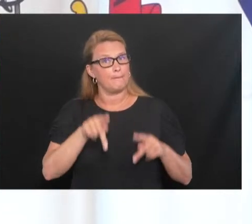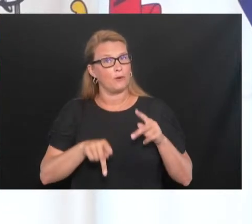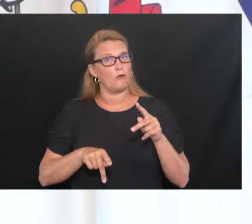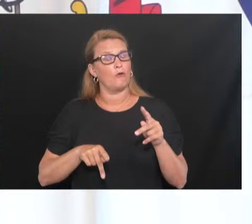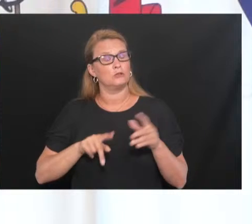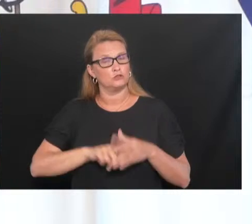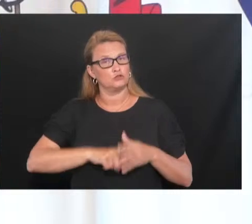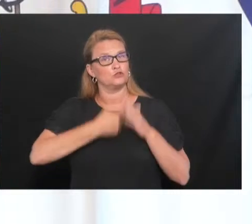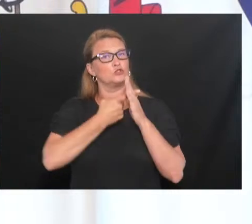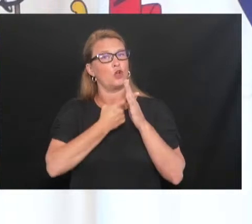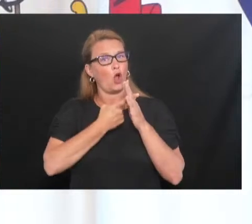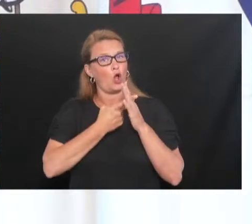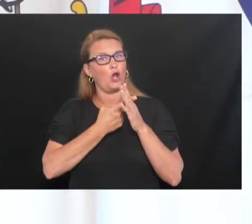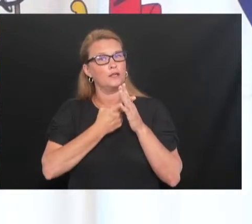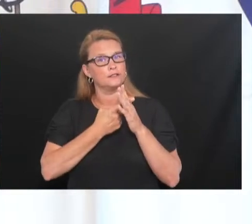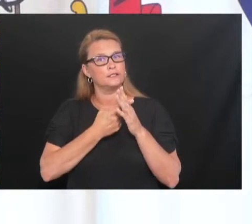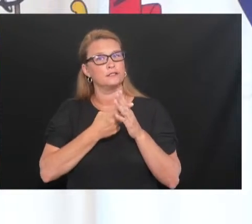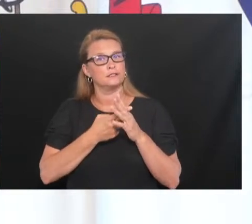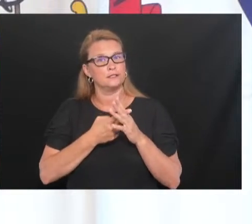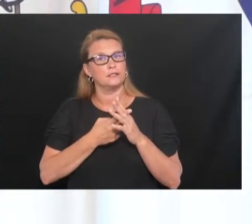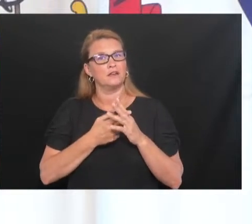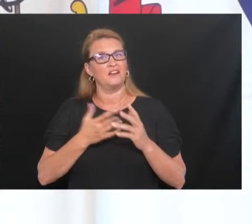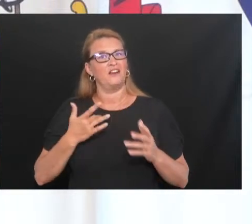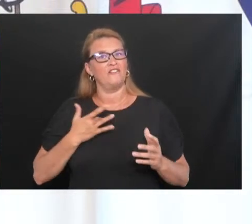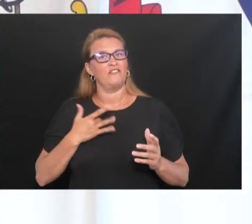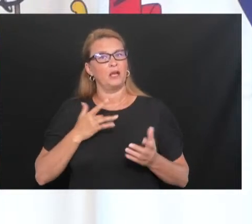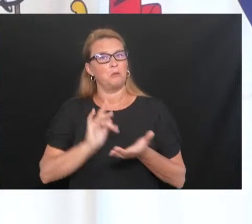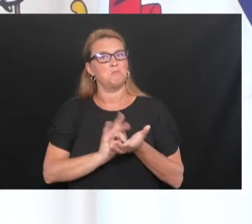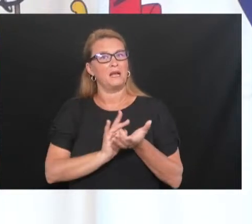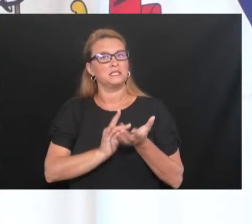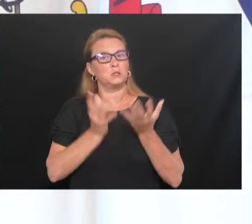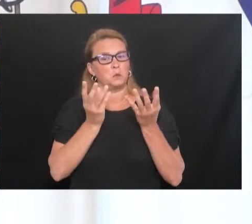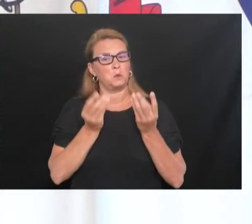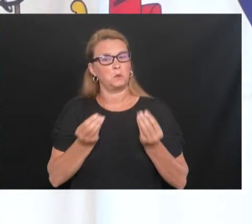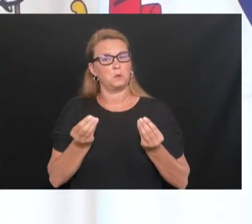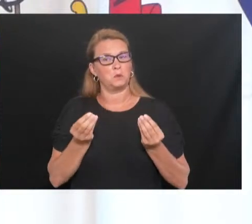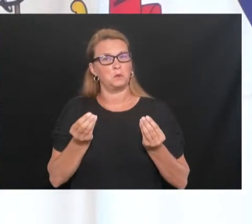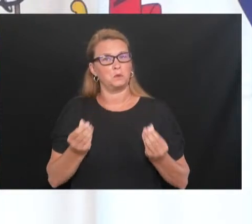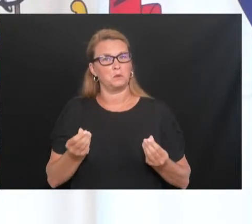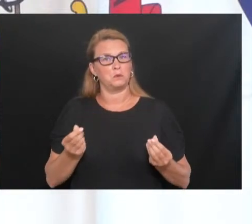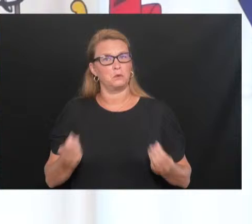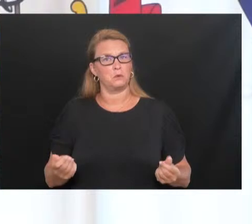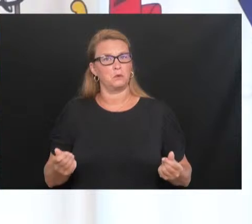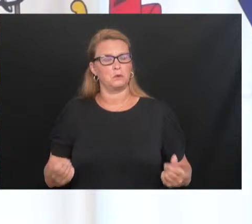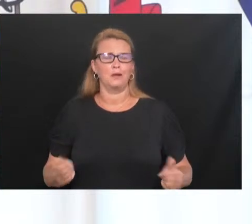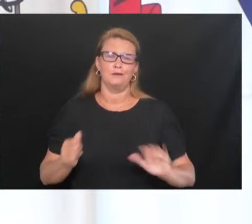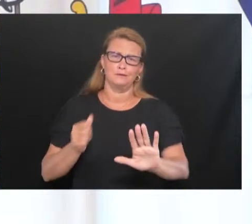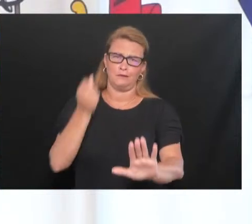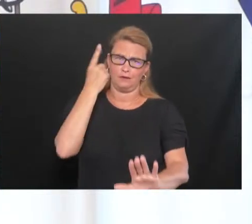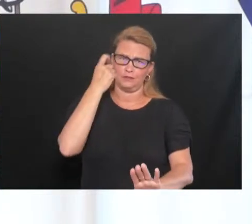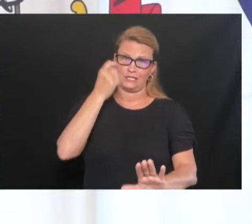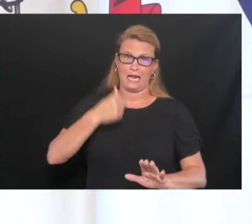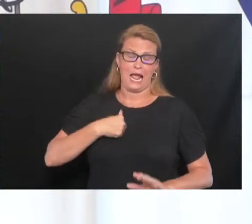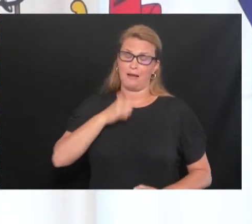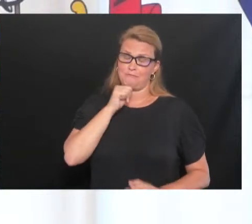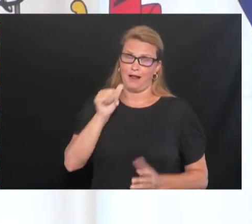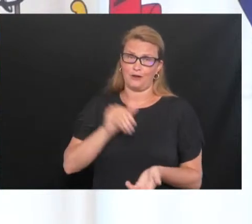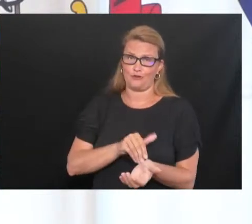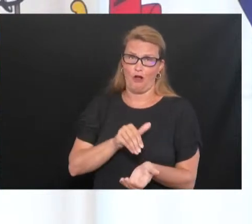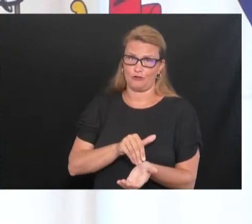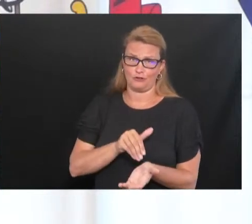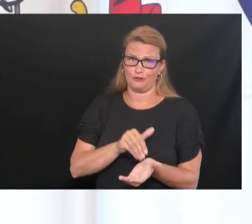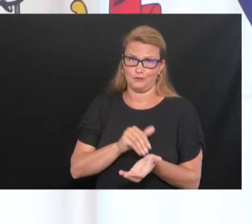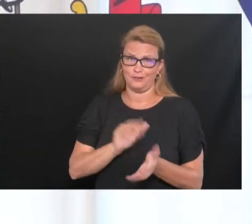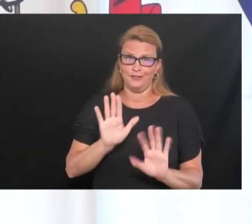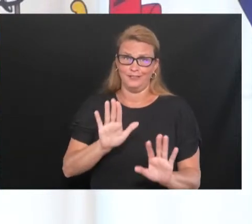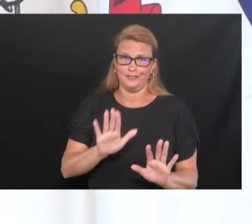lose, antibody resistance. And I'm not a doctor, so, if I use the wrong terminology, just bear with